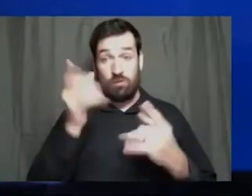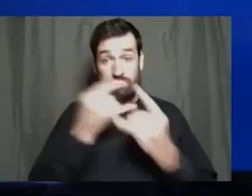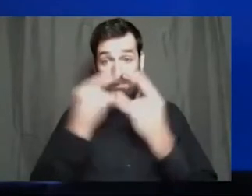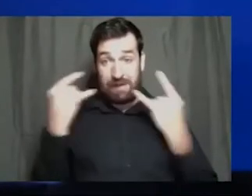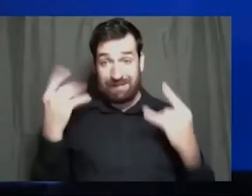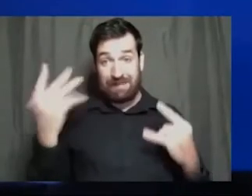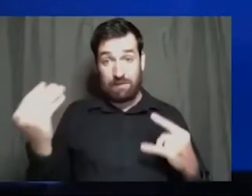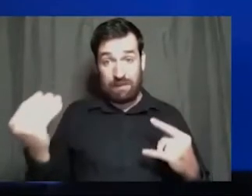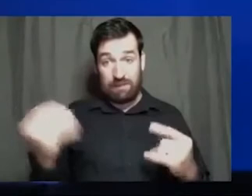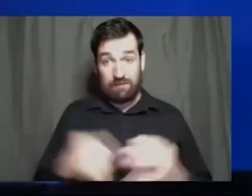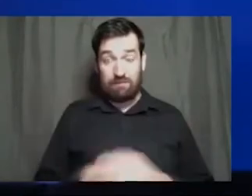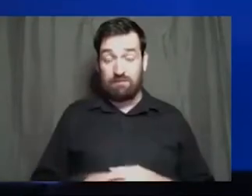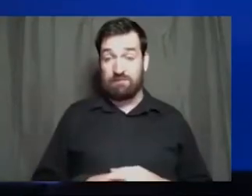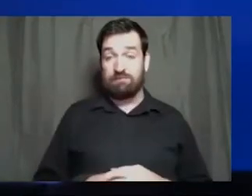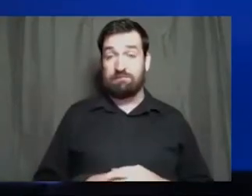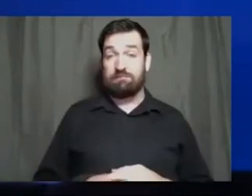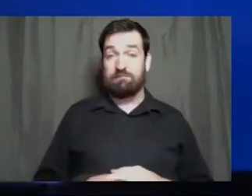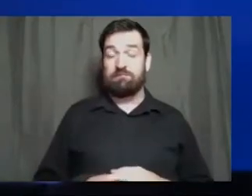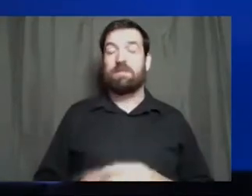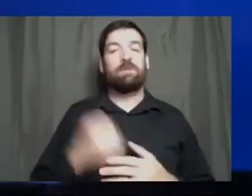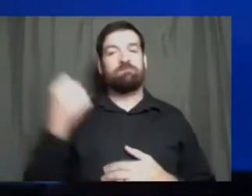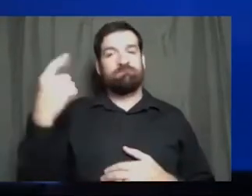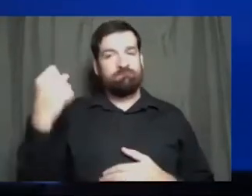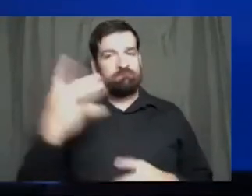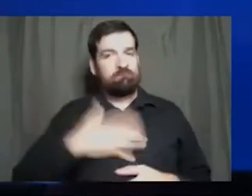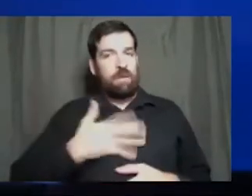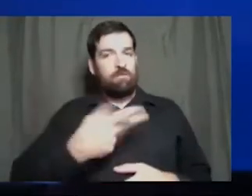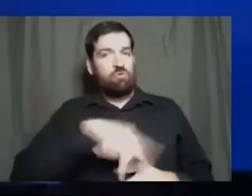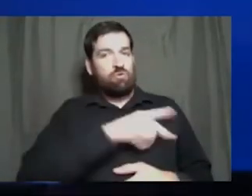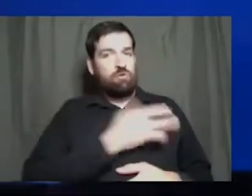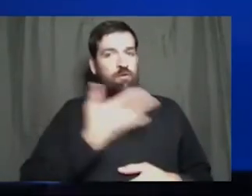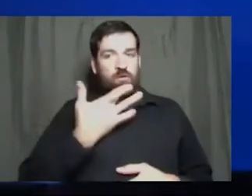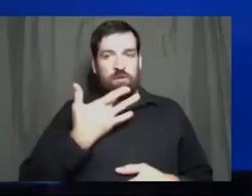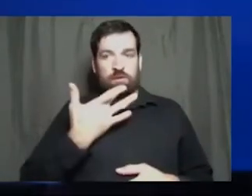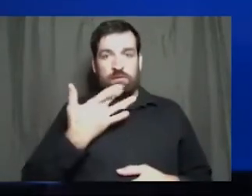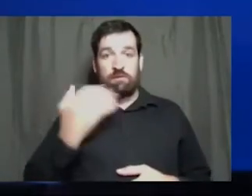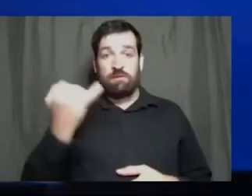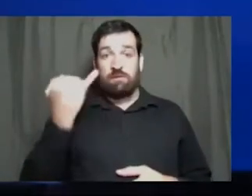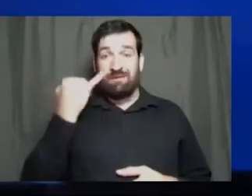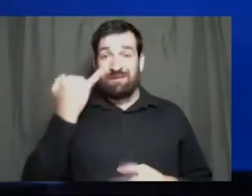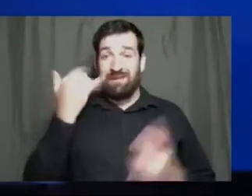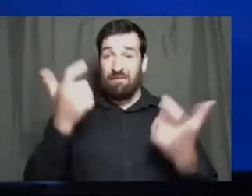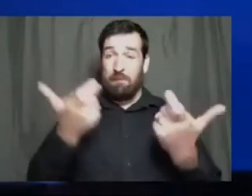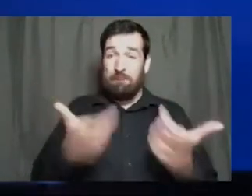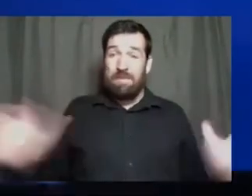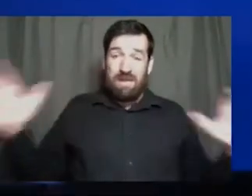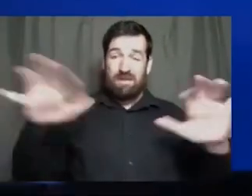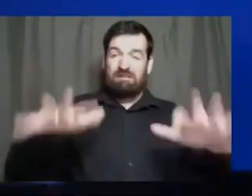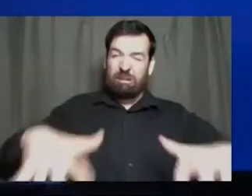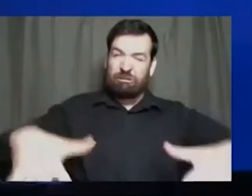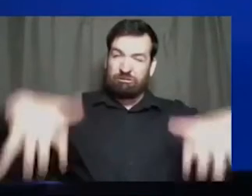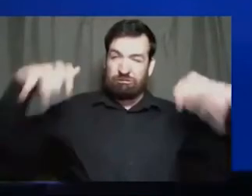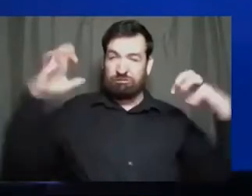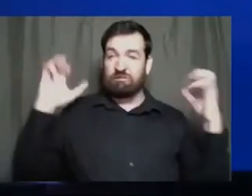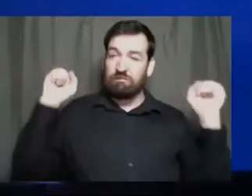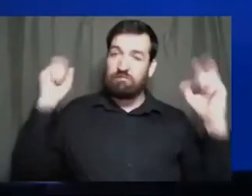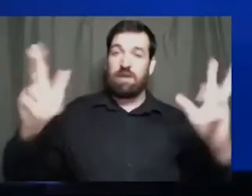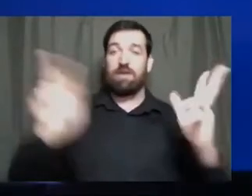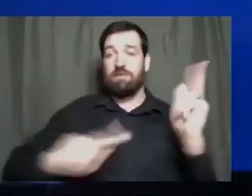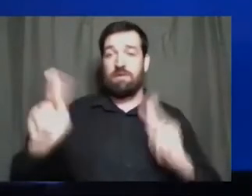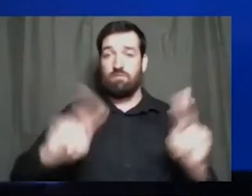you're... Here's my personal preference. If you're in a really big public space like that with a whole lot of people,